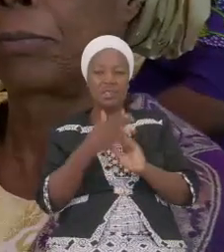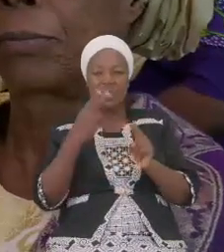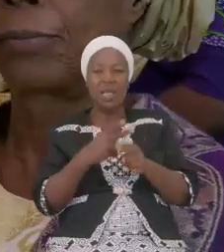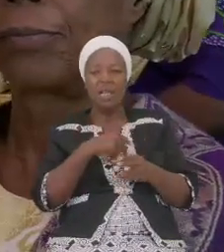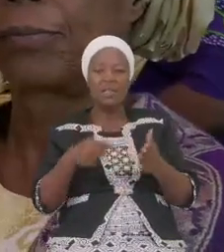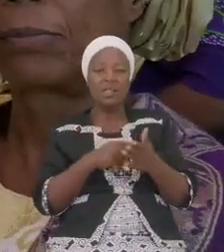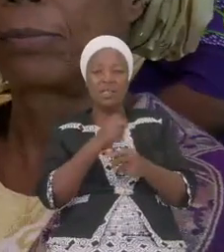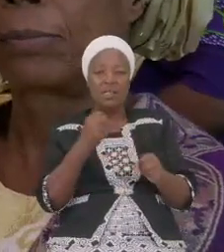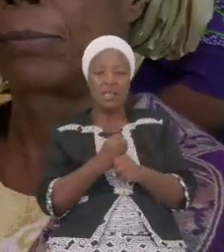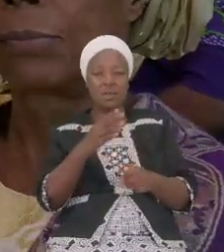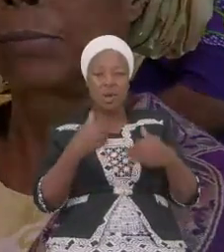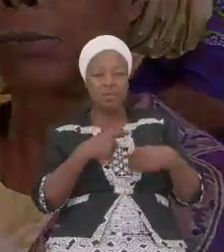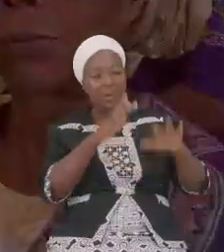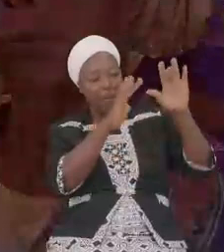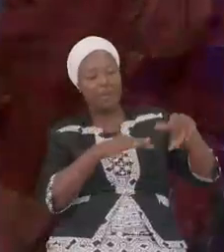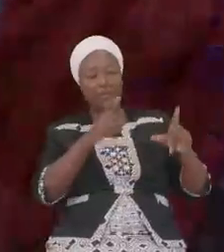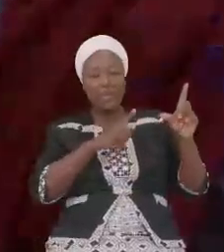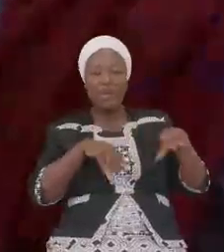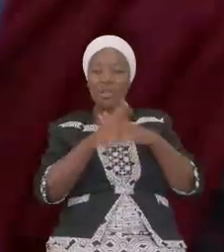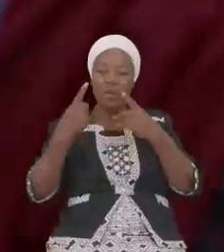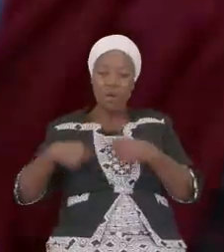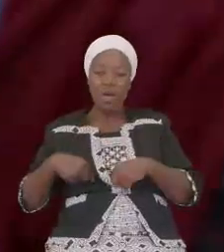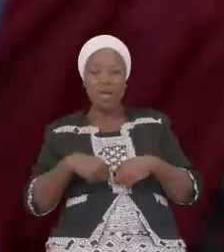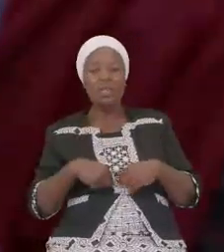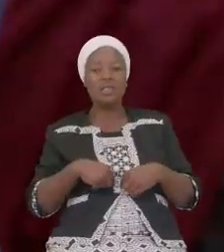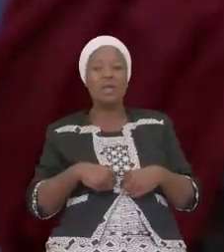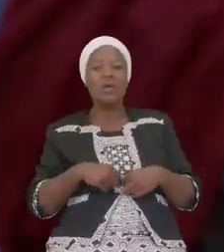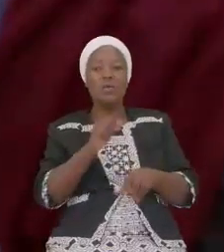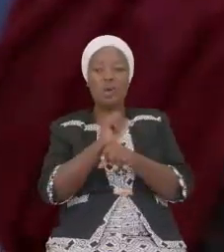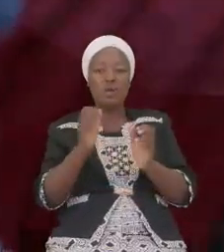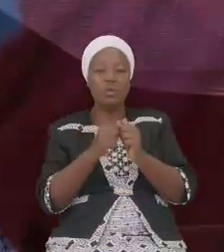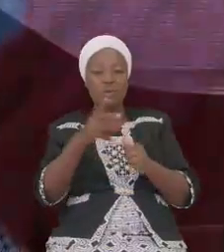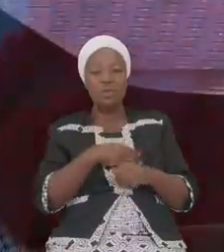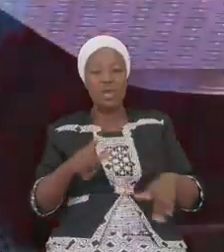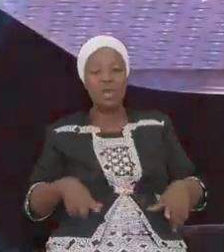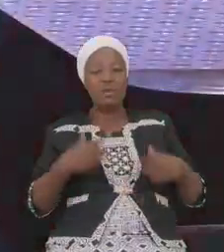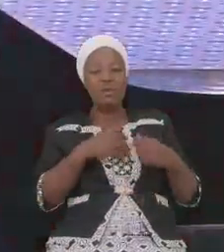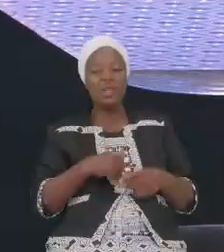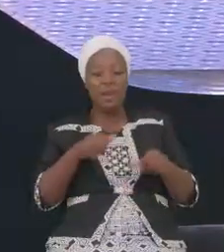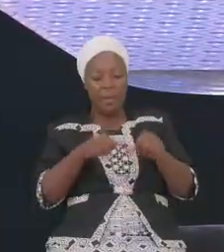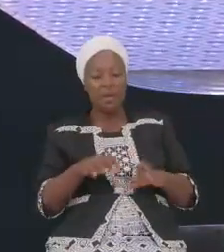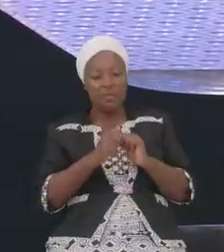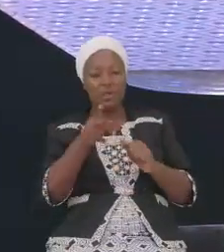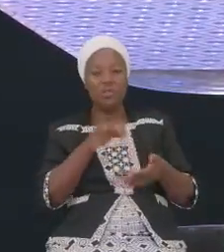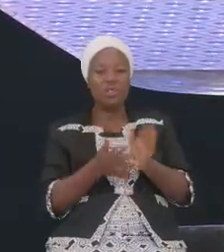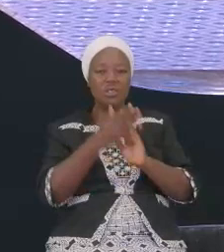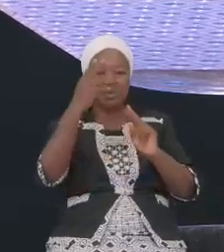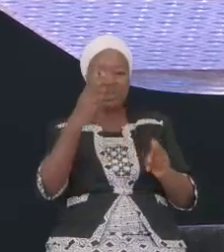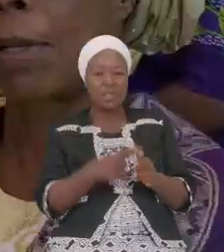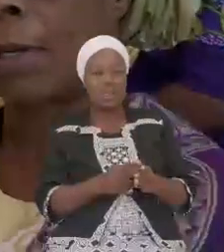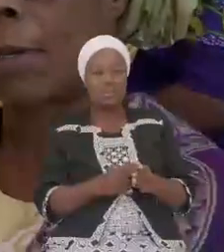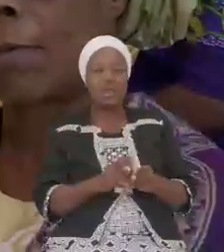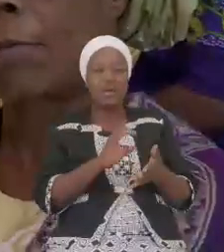the passion of the Lord in your heart, walking with you and living, abiding in you, in Jesus' name.